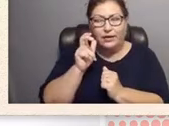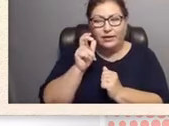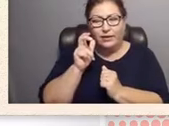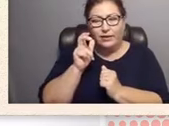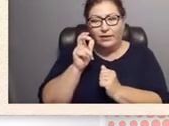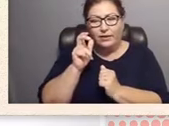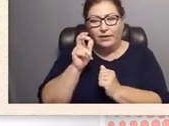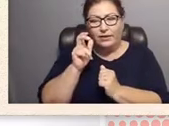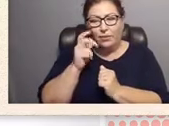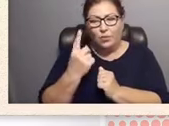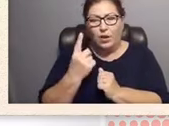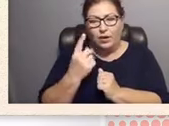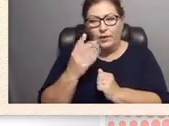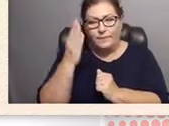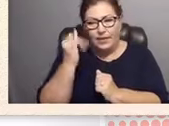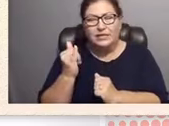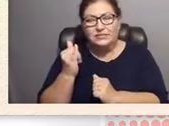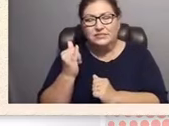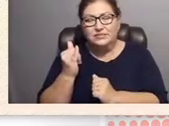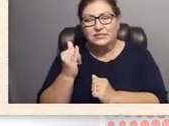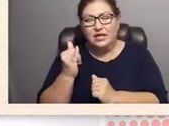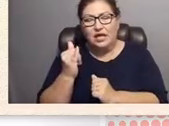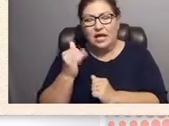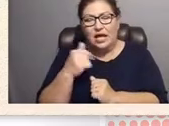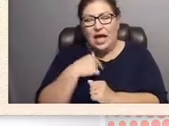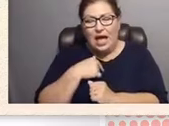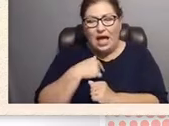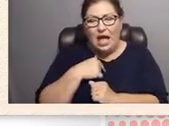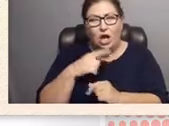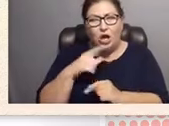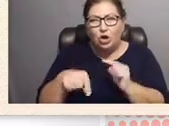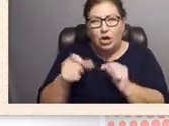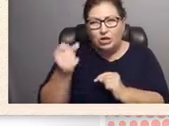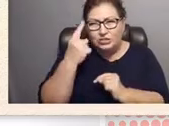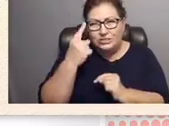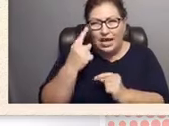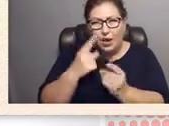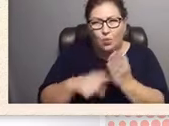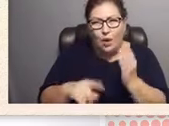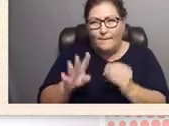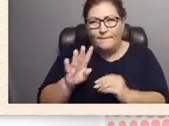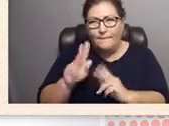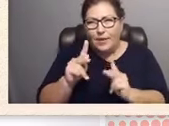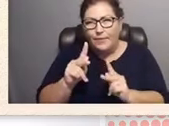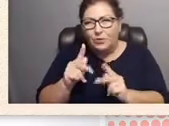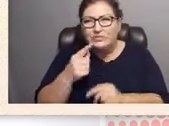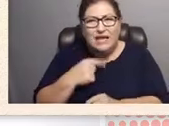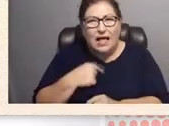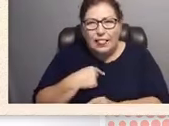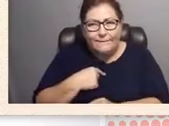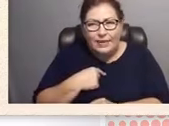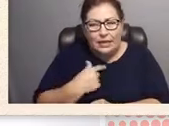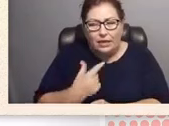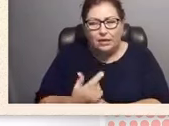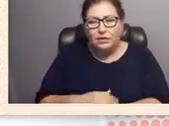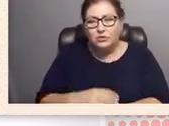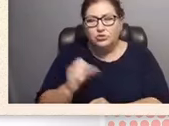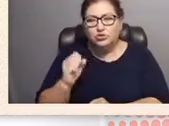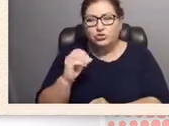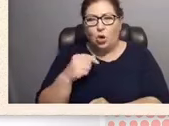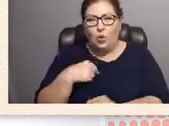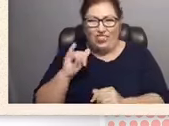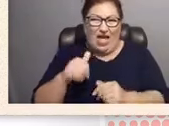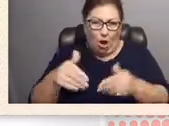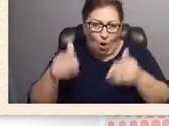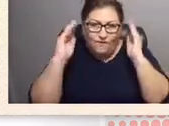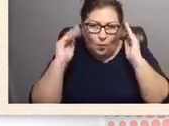because I couldn't understand what people were telling me. So it overwhelmed me